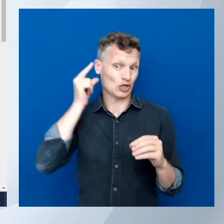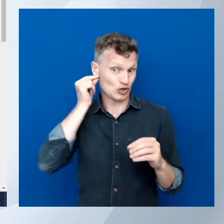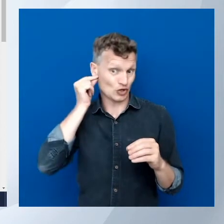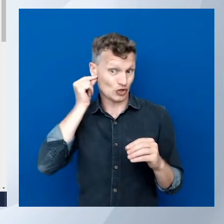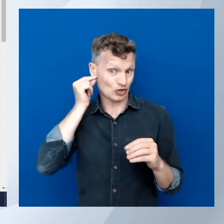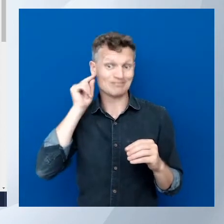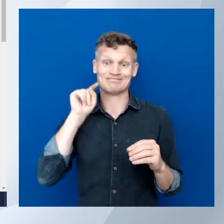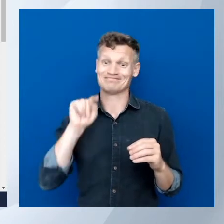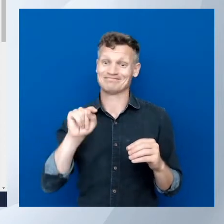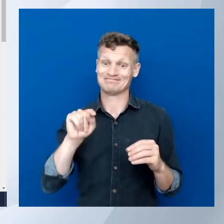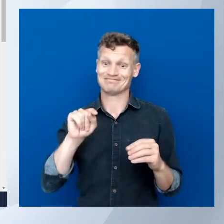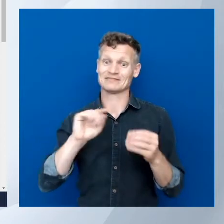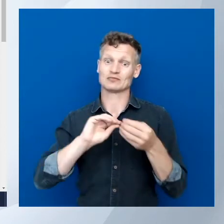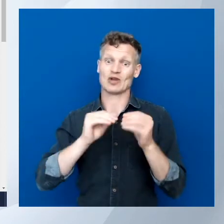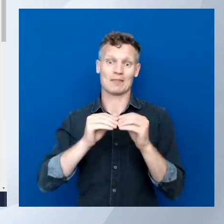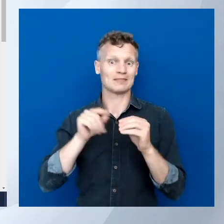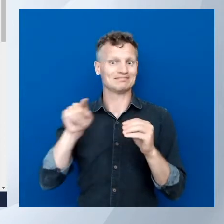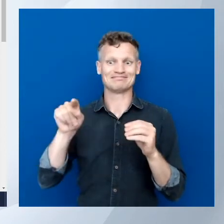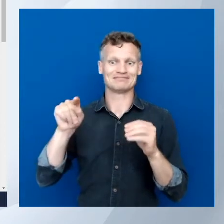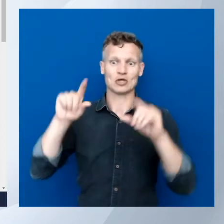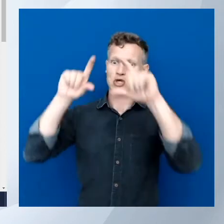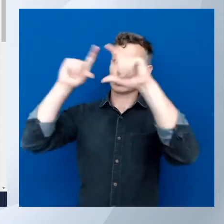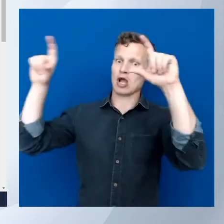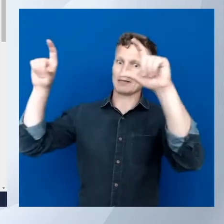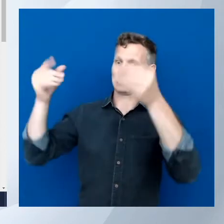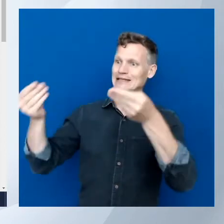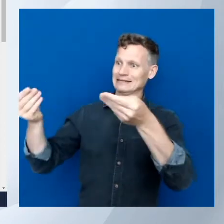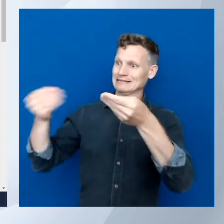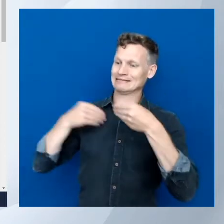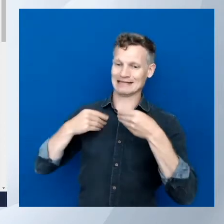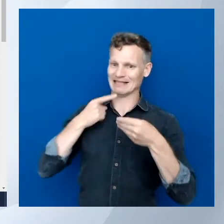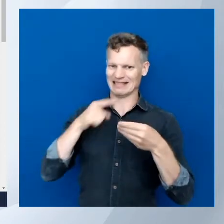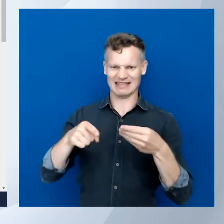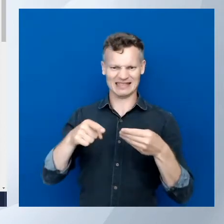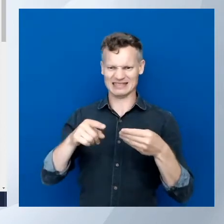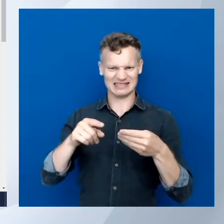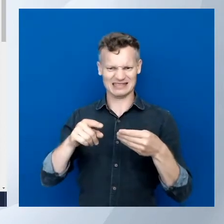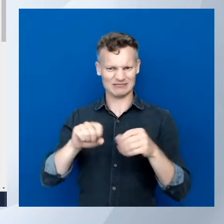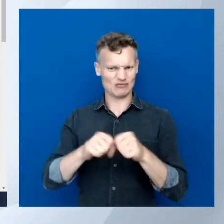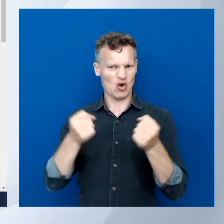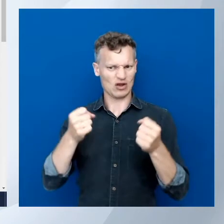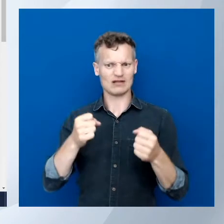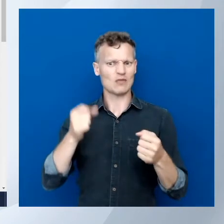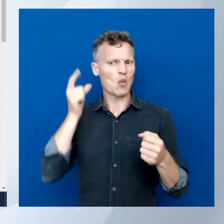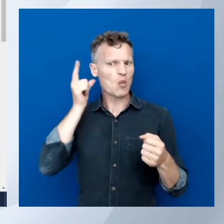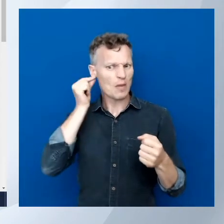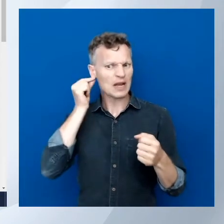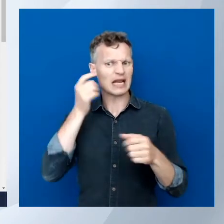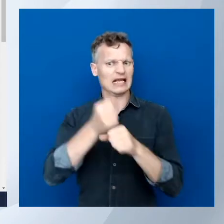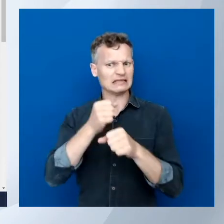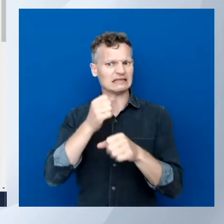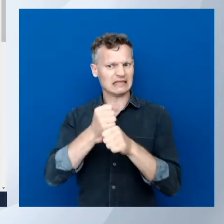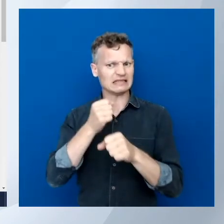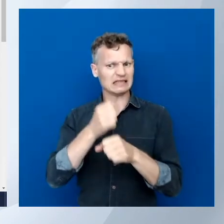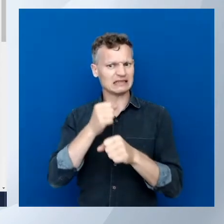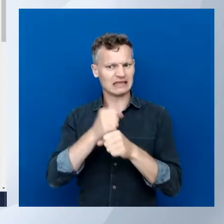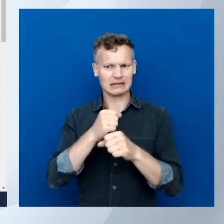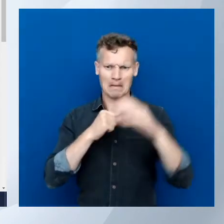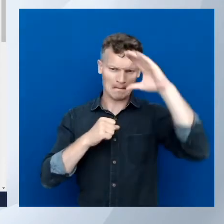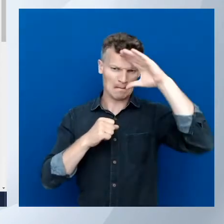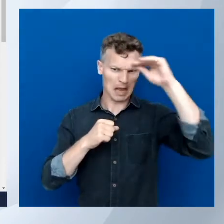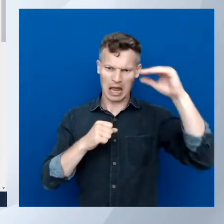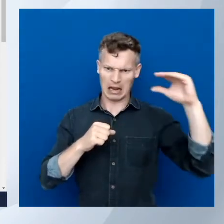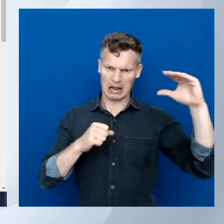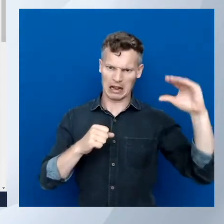broken. Somehow female users are getting way more credit cards than men, and that's strange because it should be equal.